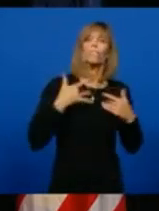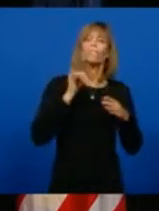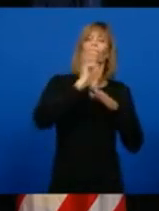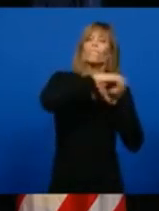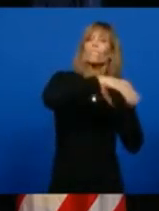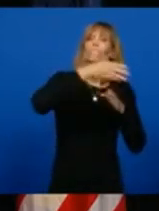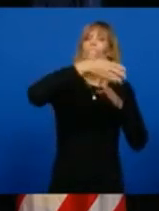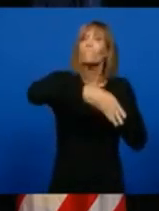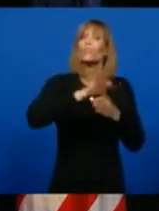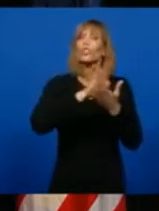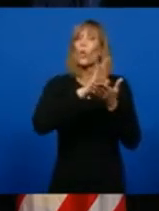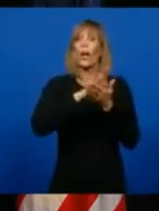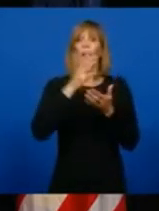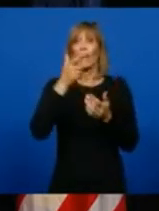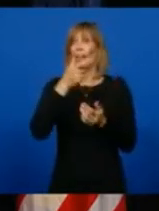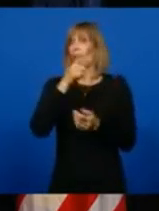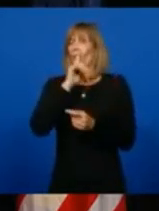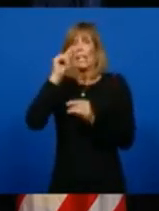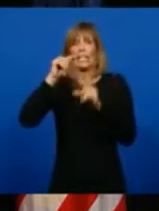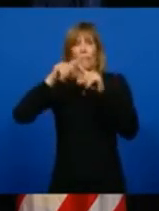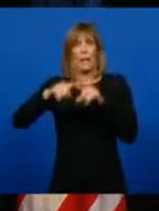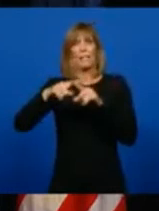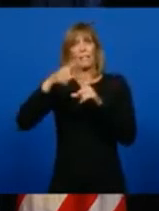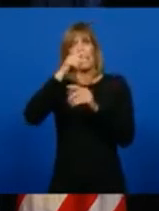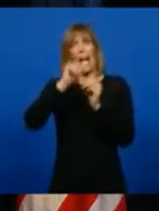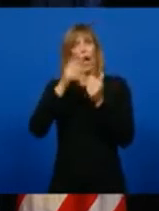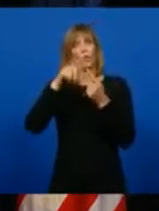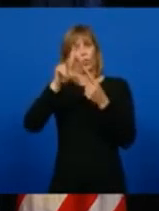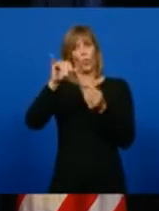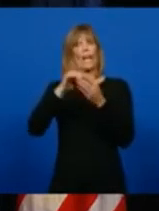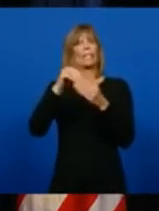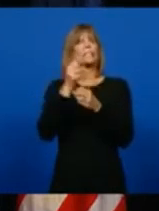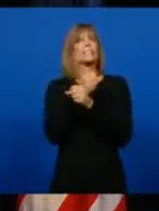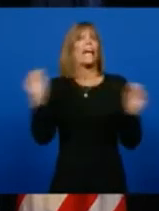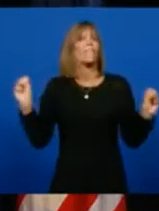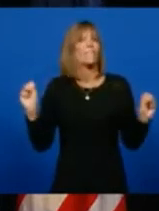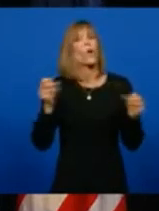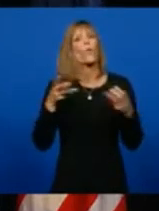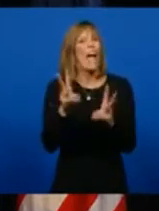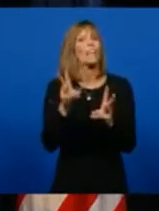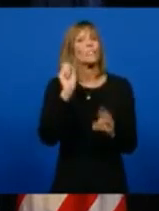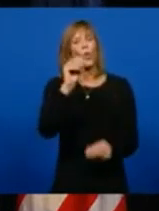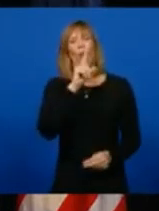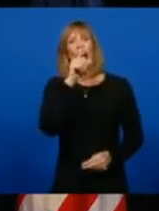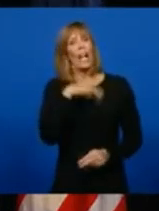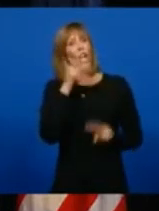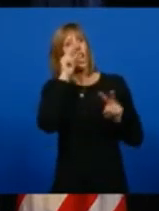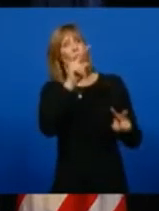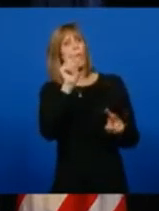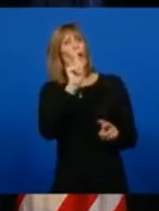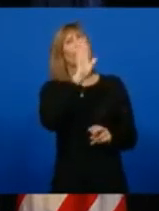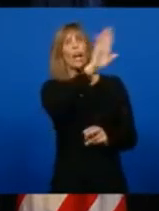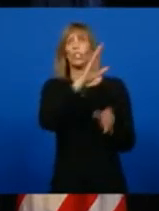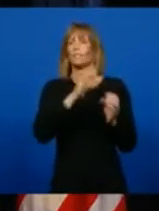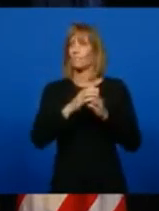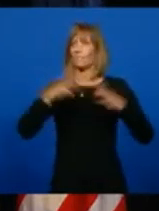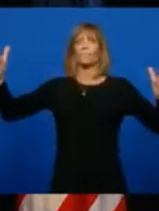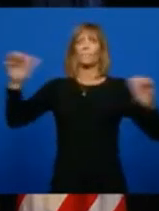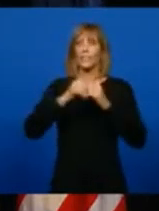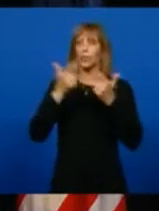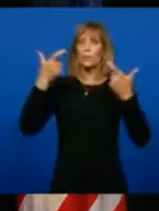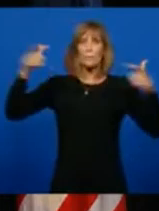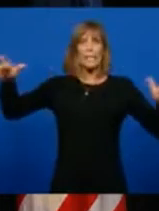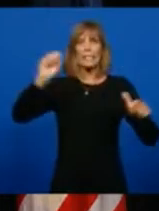our students, and we can do both in a safe and responsible manner. So I was trying to look at the capacity of the